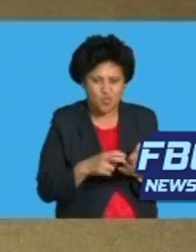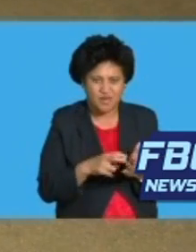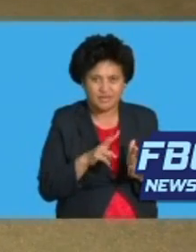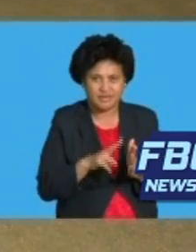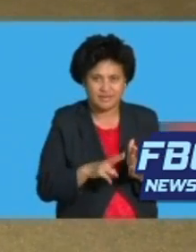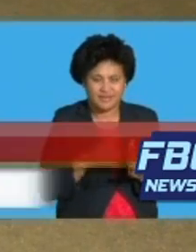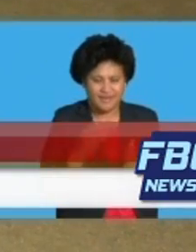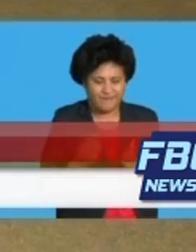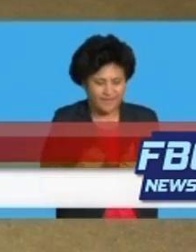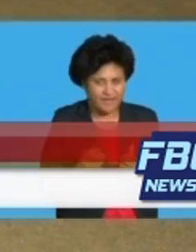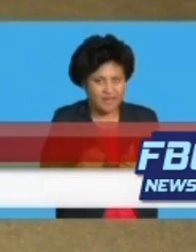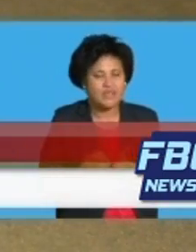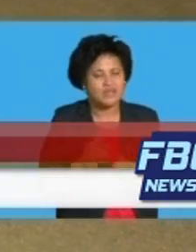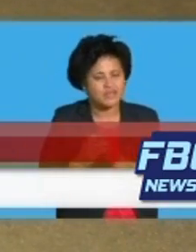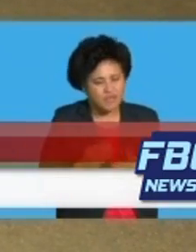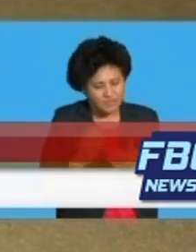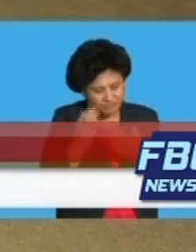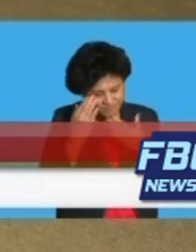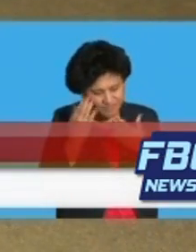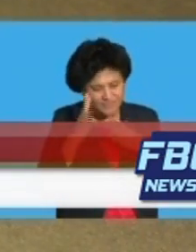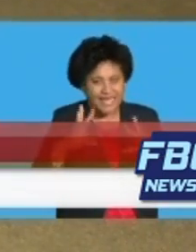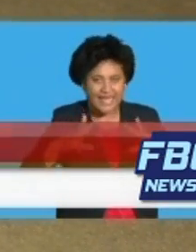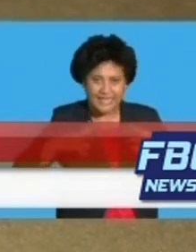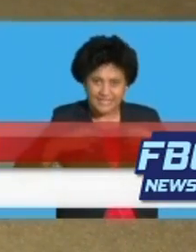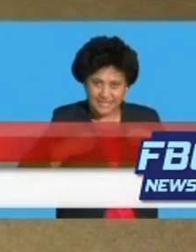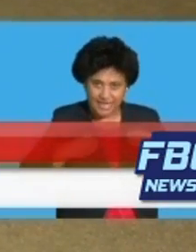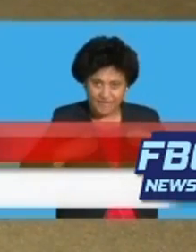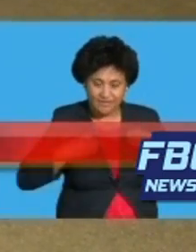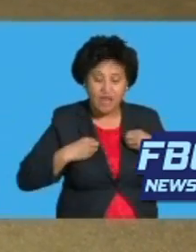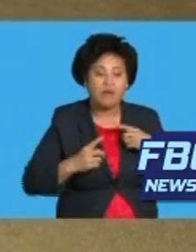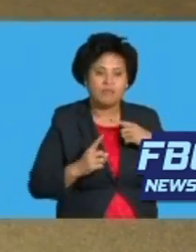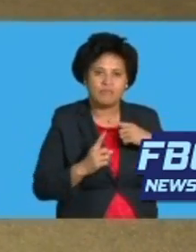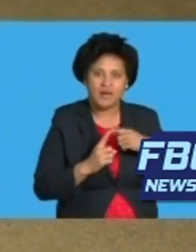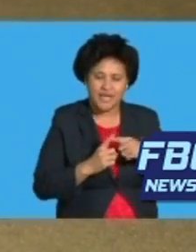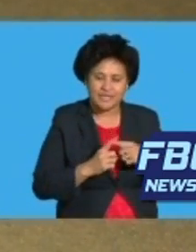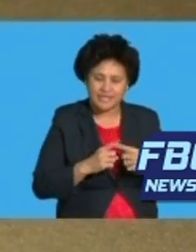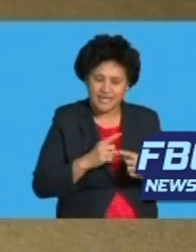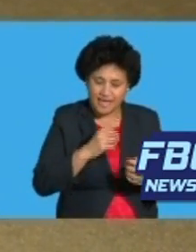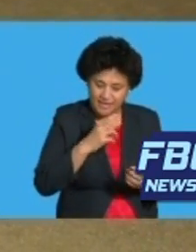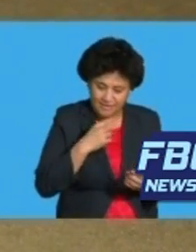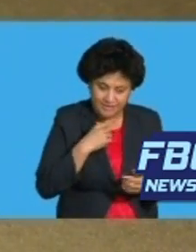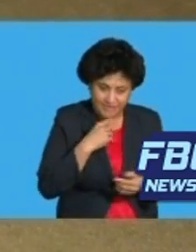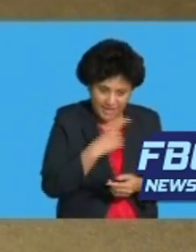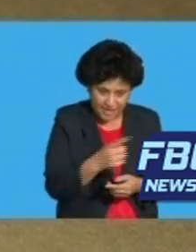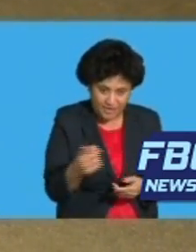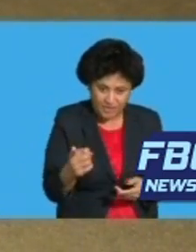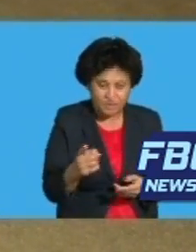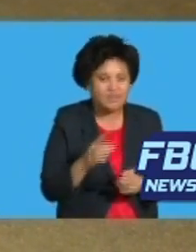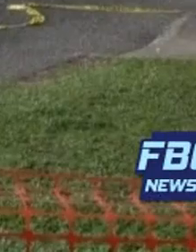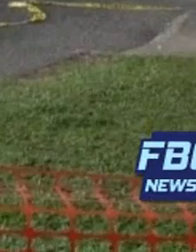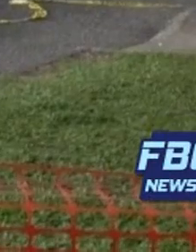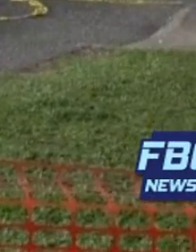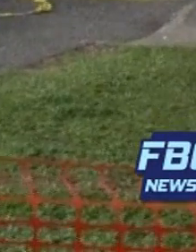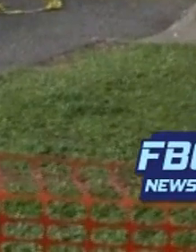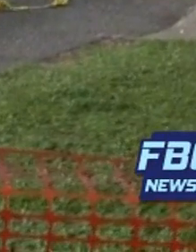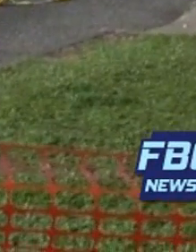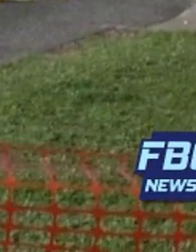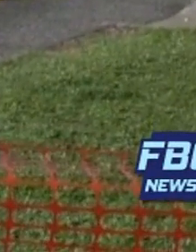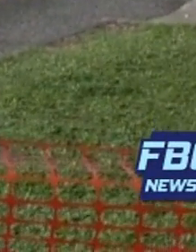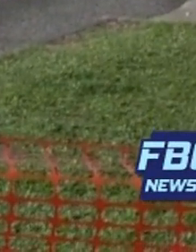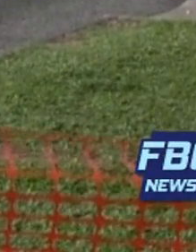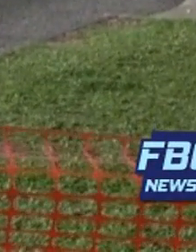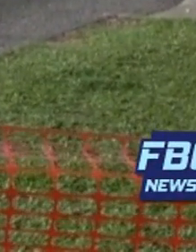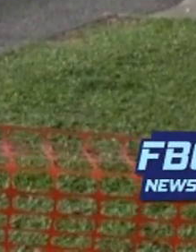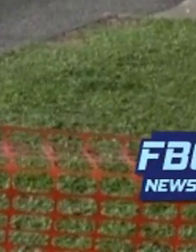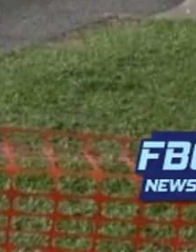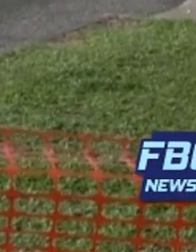I acknowledge that and assure ratepayers that nothing will be swept under the carpet. Meanwhile, the Local